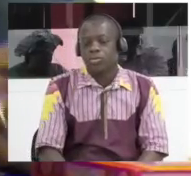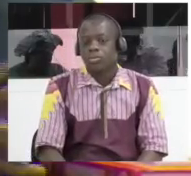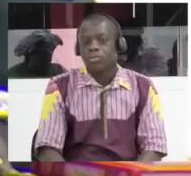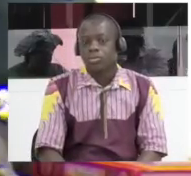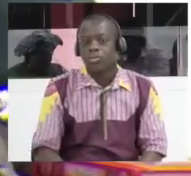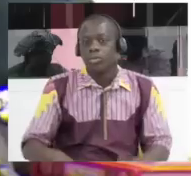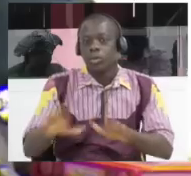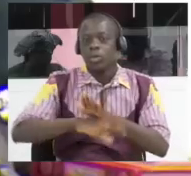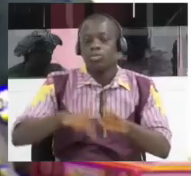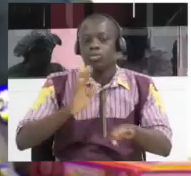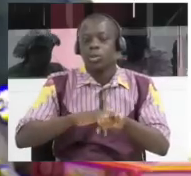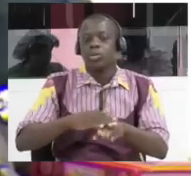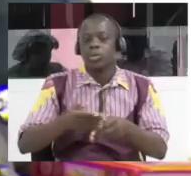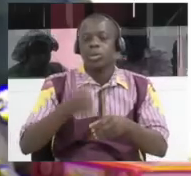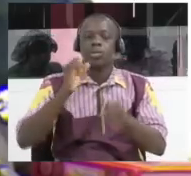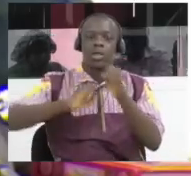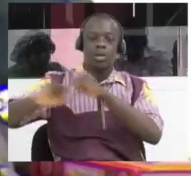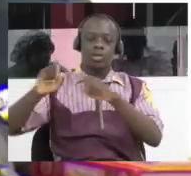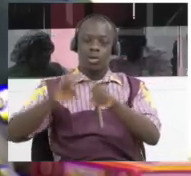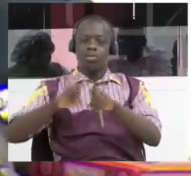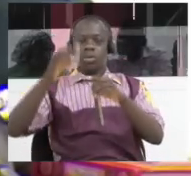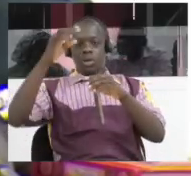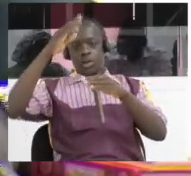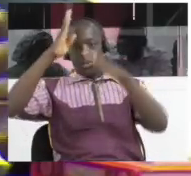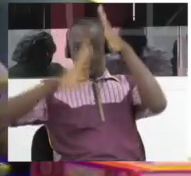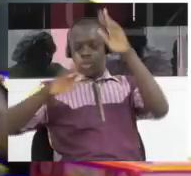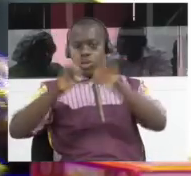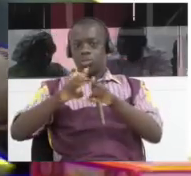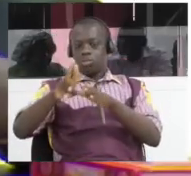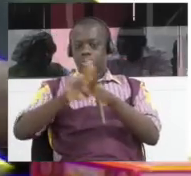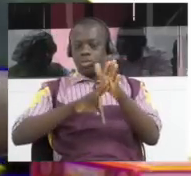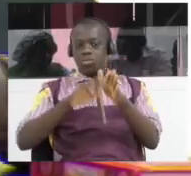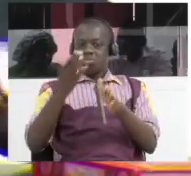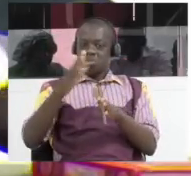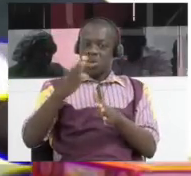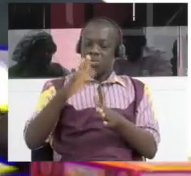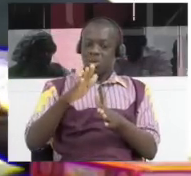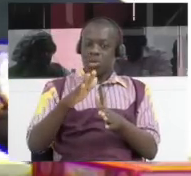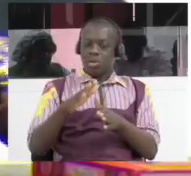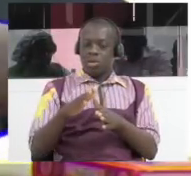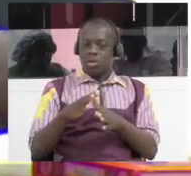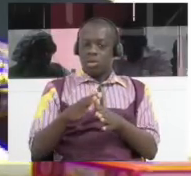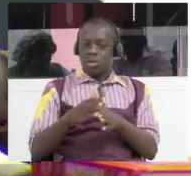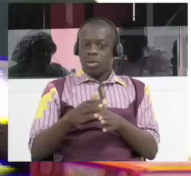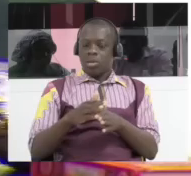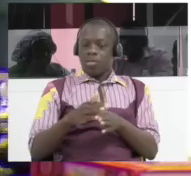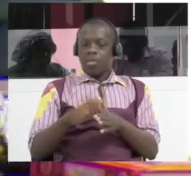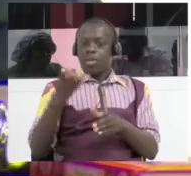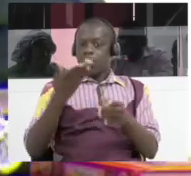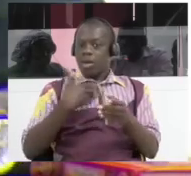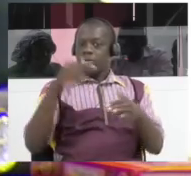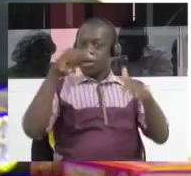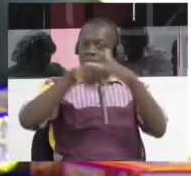know, the traditions of military rule, there would have been at least, if not, there would have been